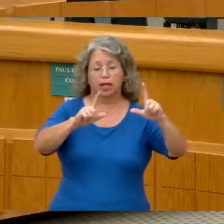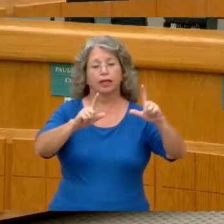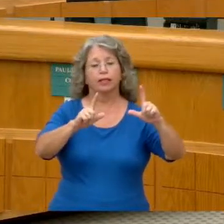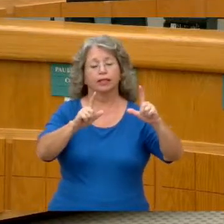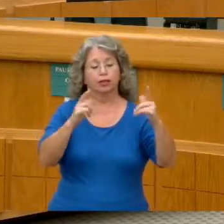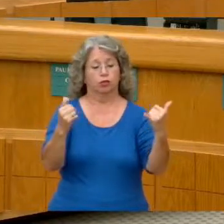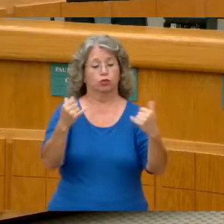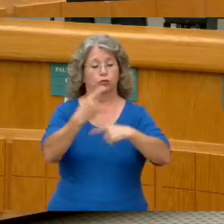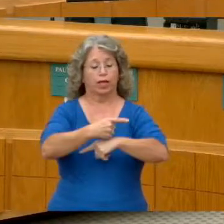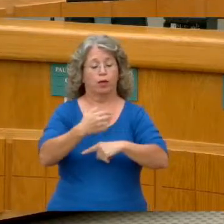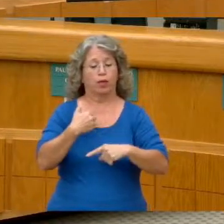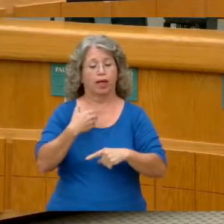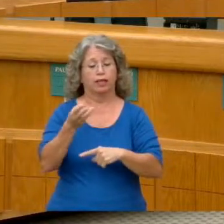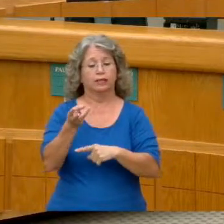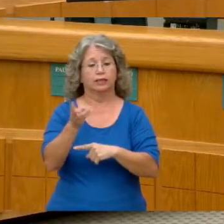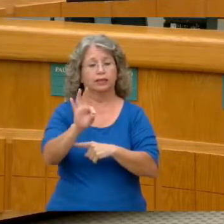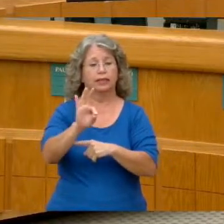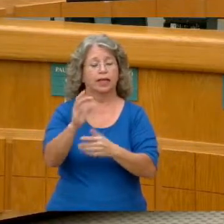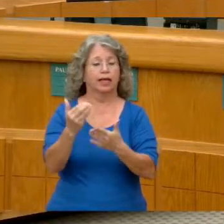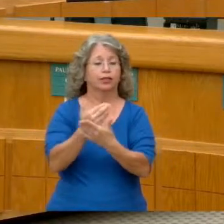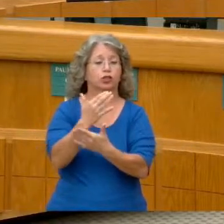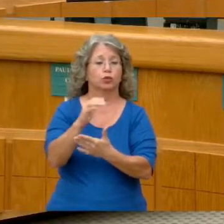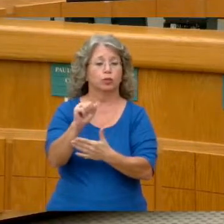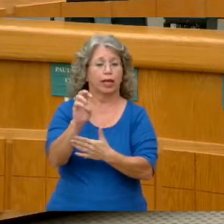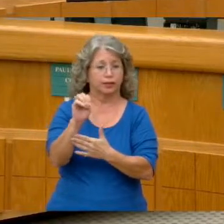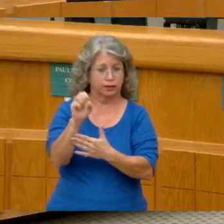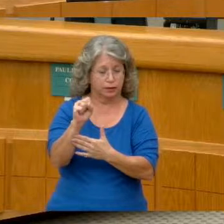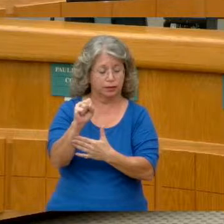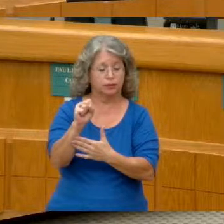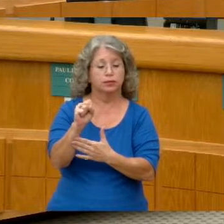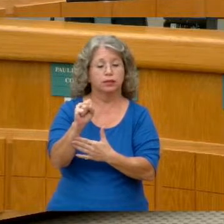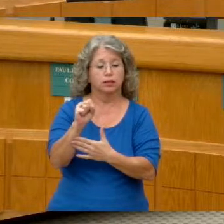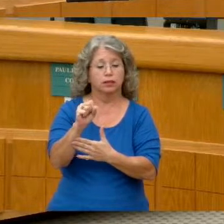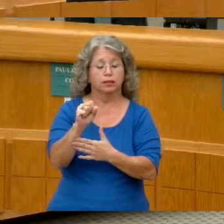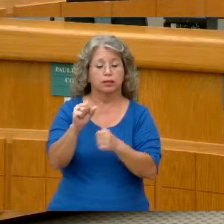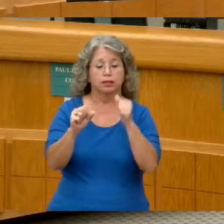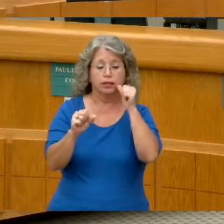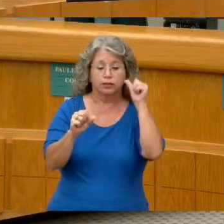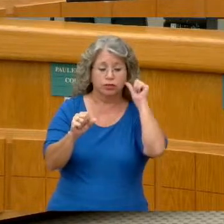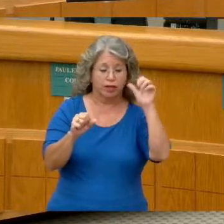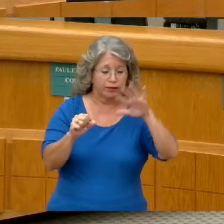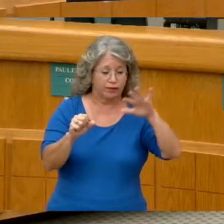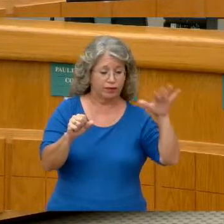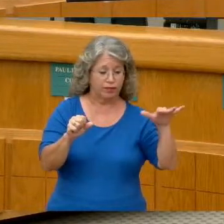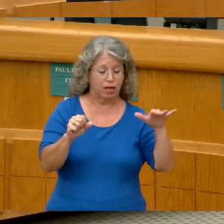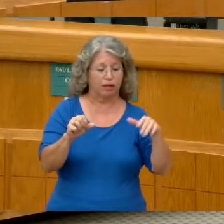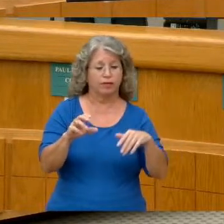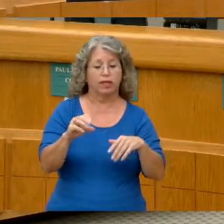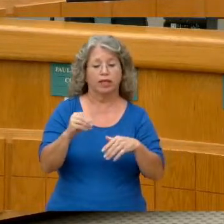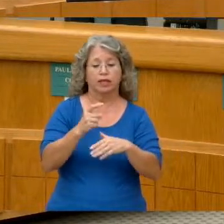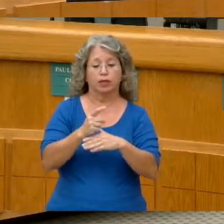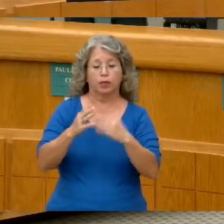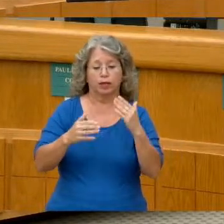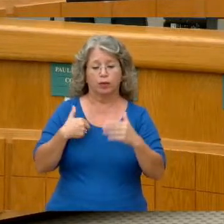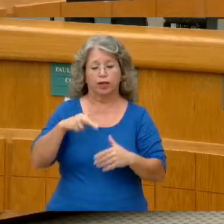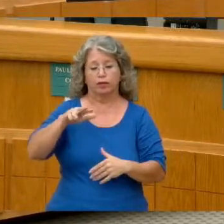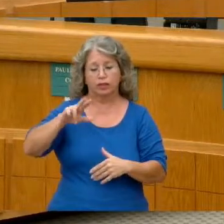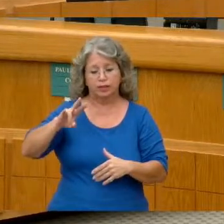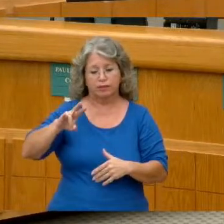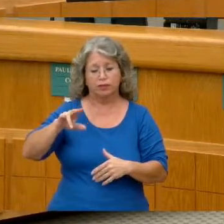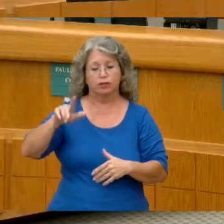we had 69 COVID-19 cases. And so yesterday, 55, and then the weekend, we had 37 and